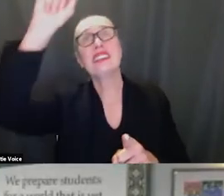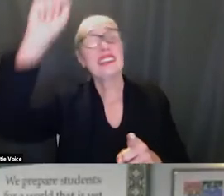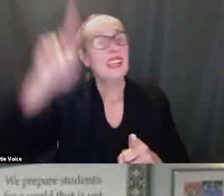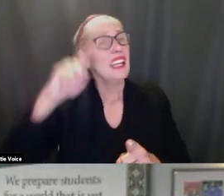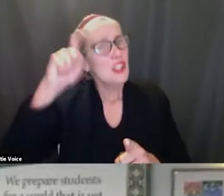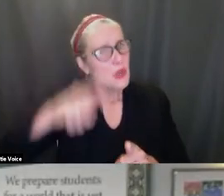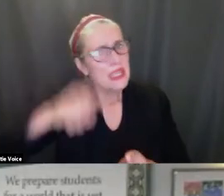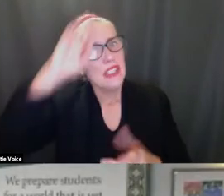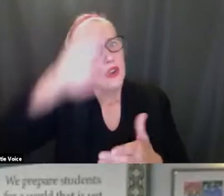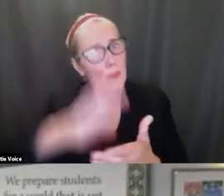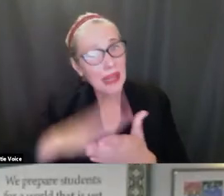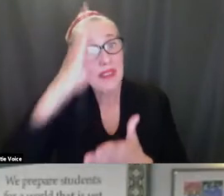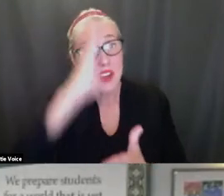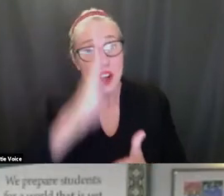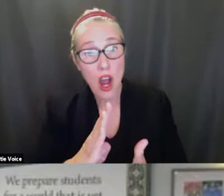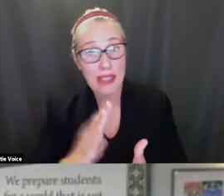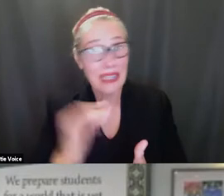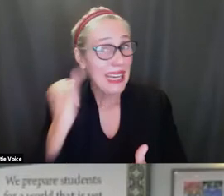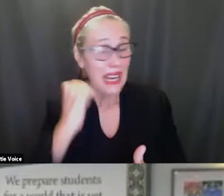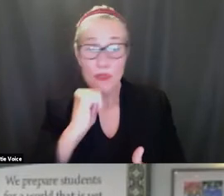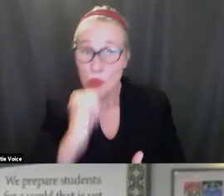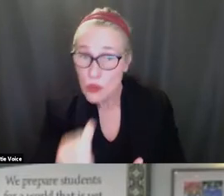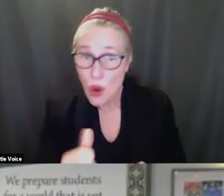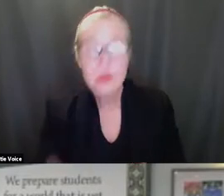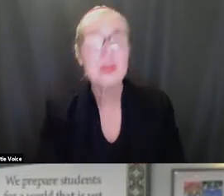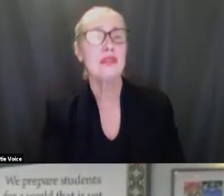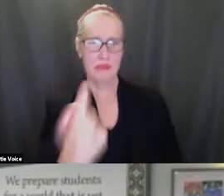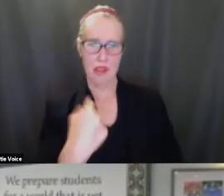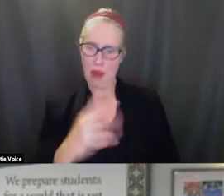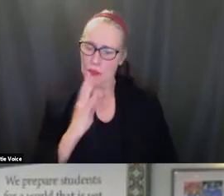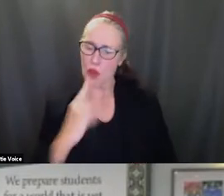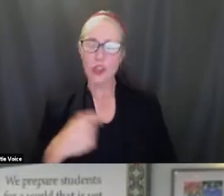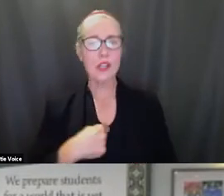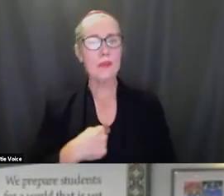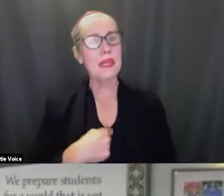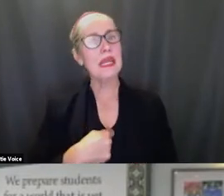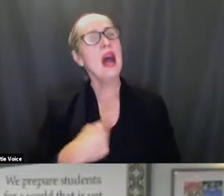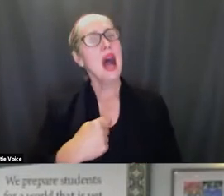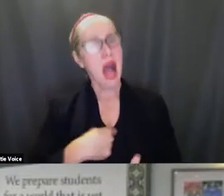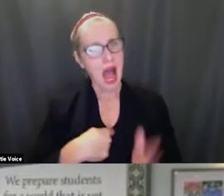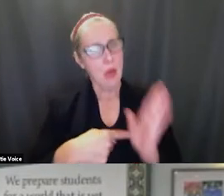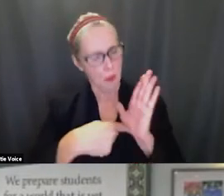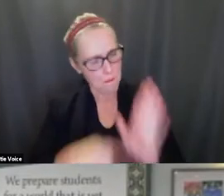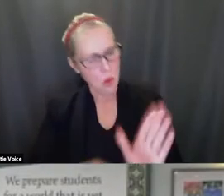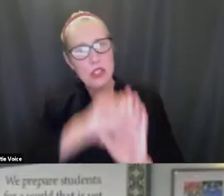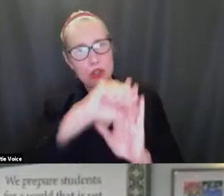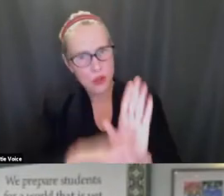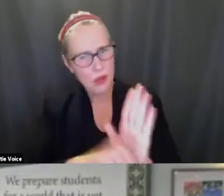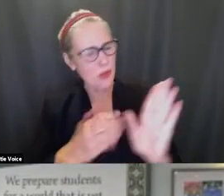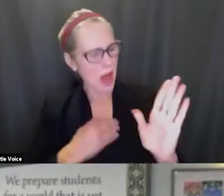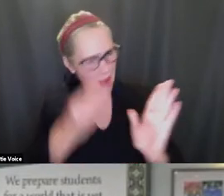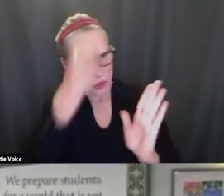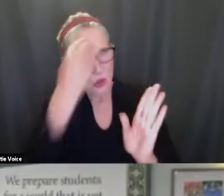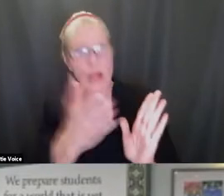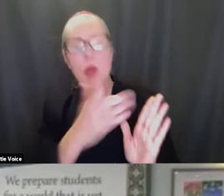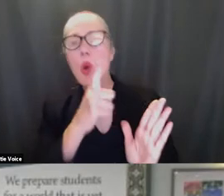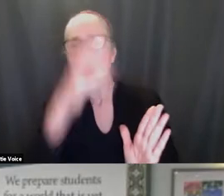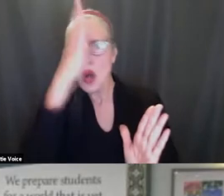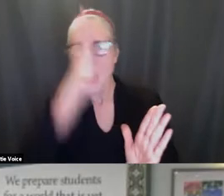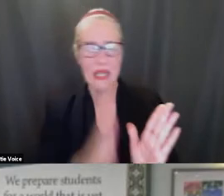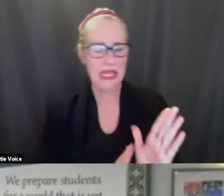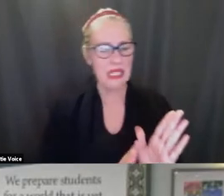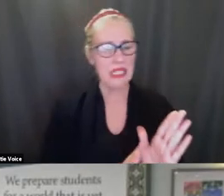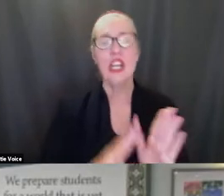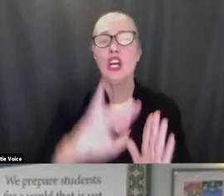be happy to share who god is i will be happy to point you to scripture okay job 28 28